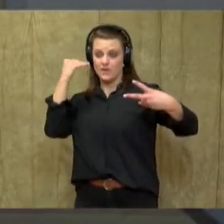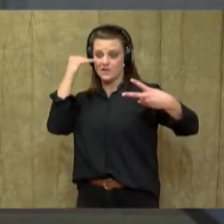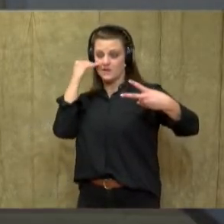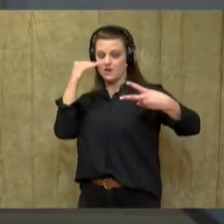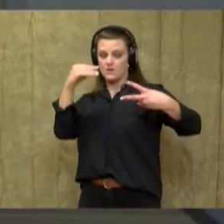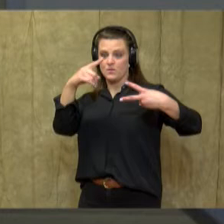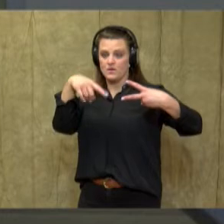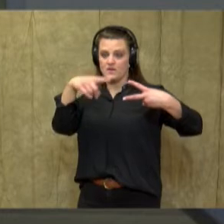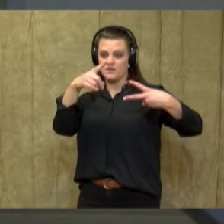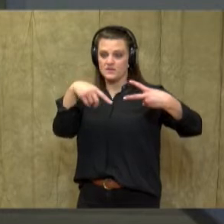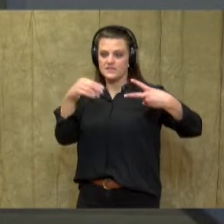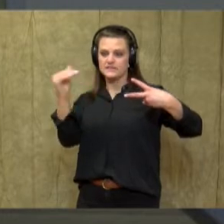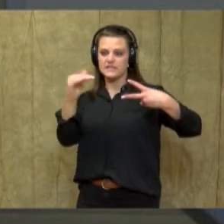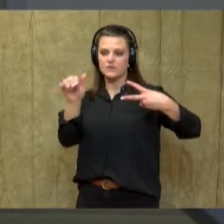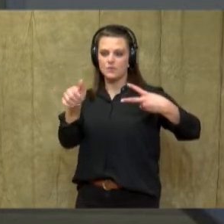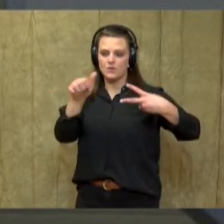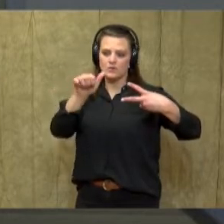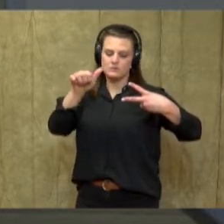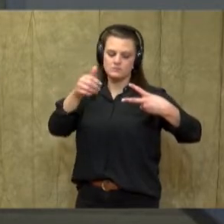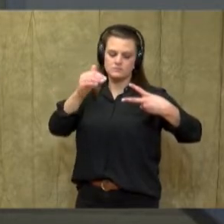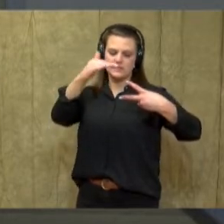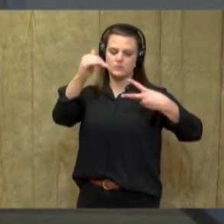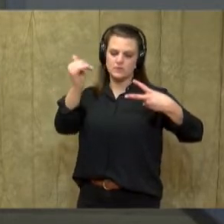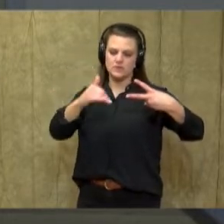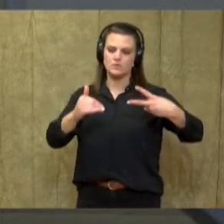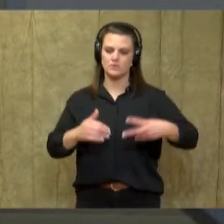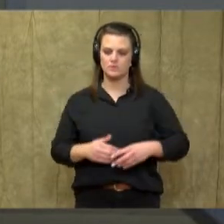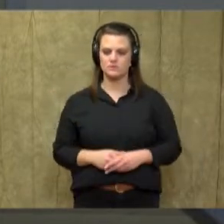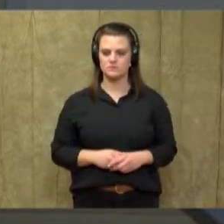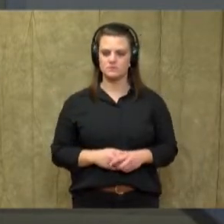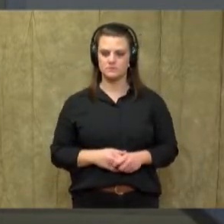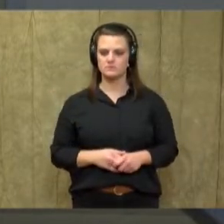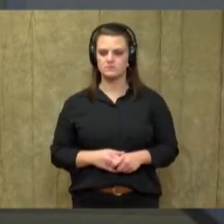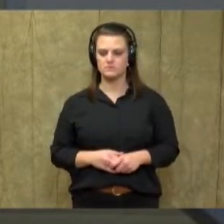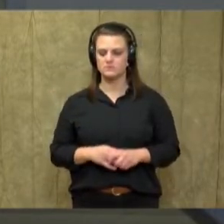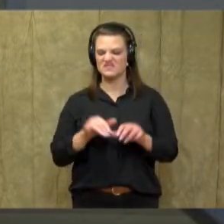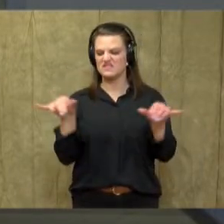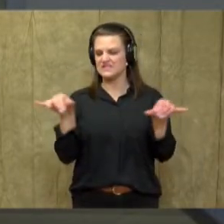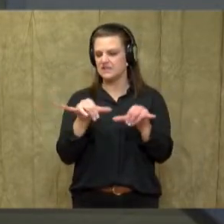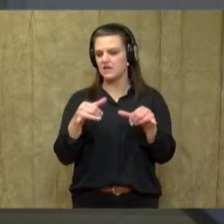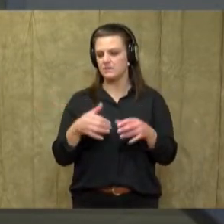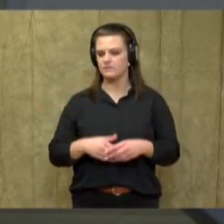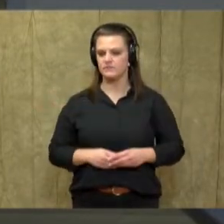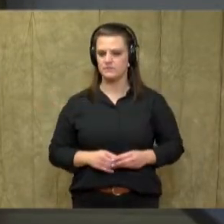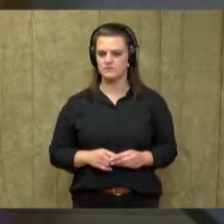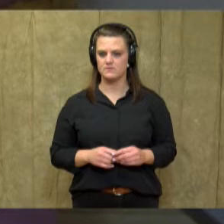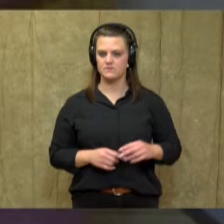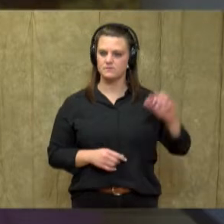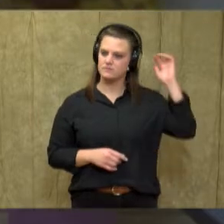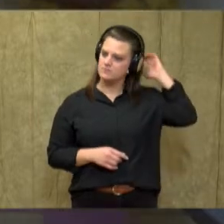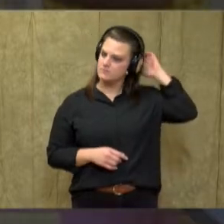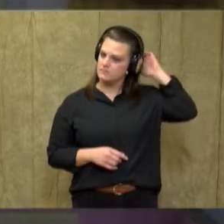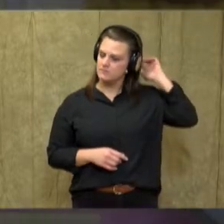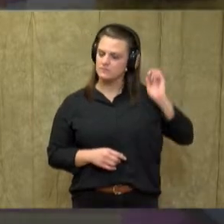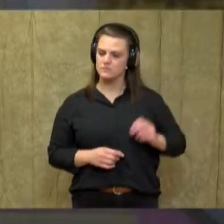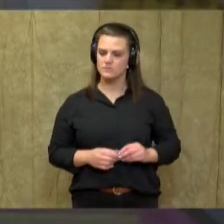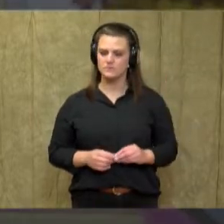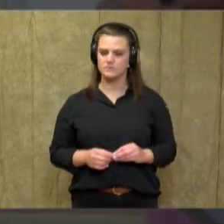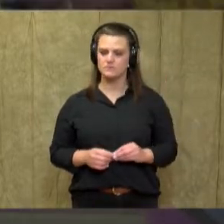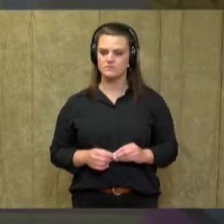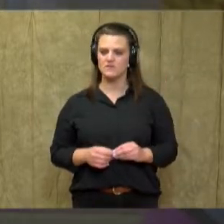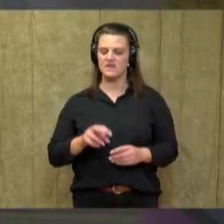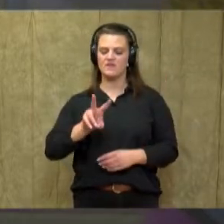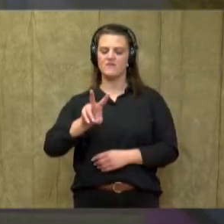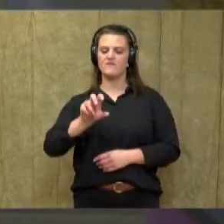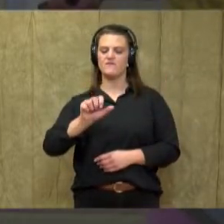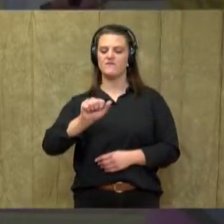these 50 hundredths are the same as if we had 5 tenths. It's the same